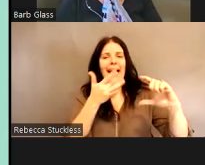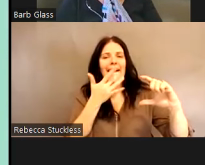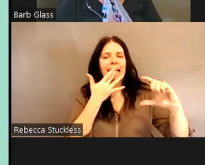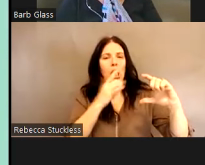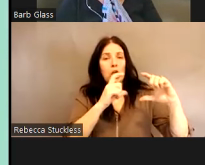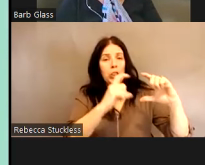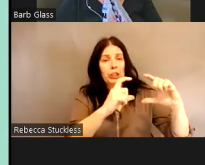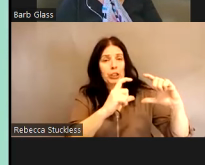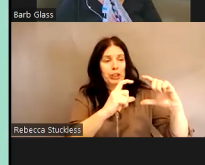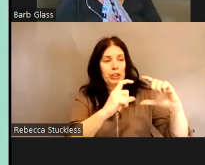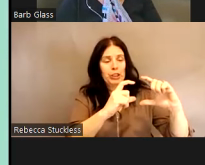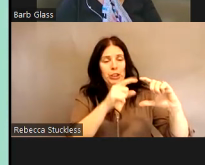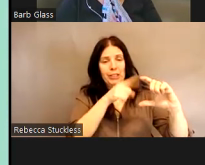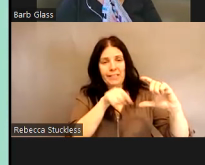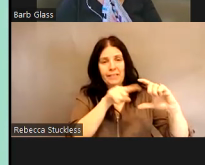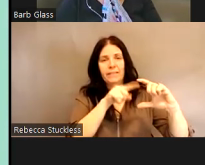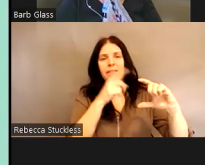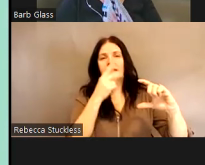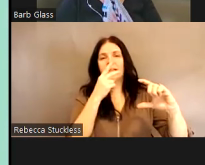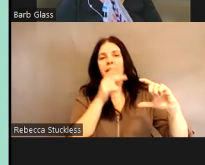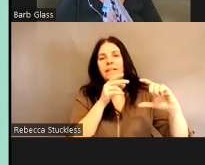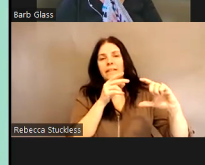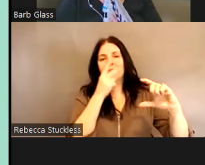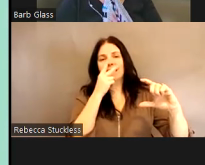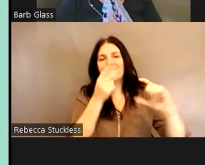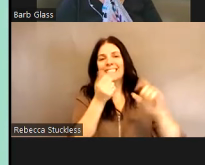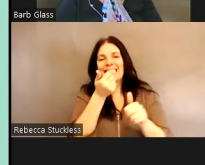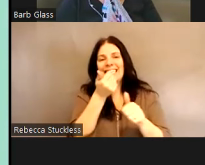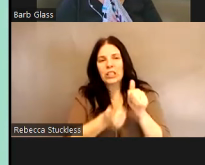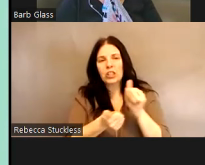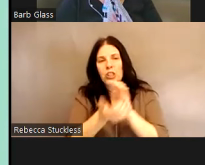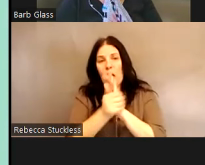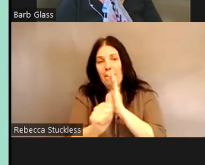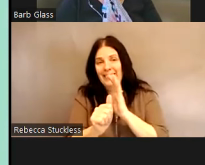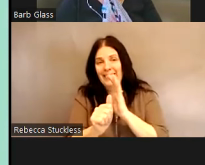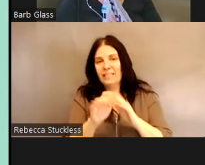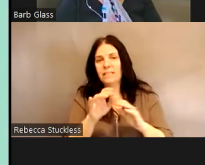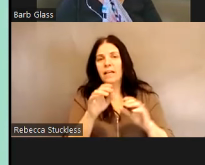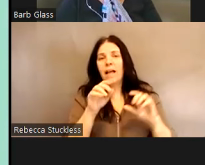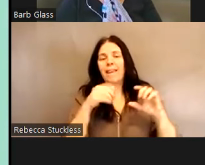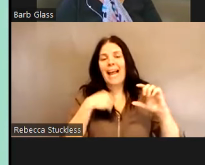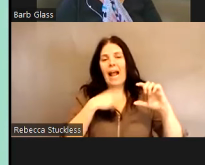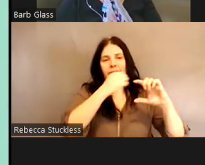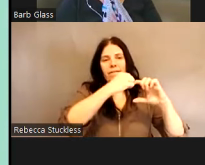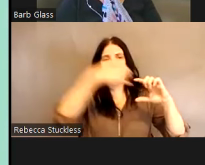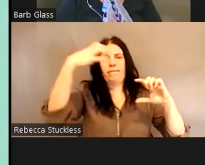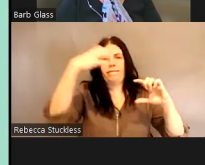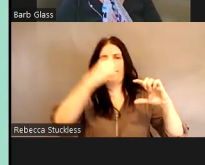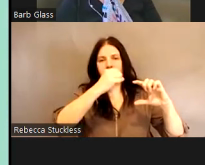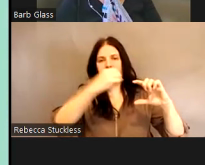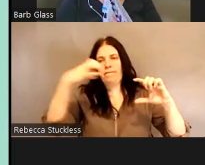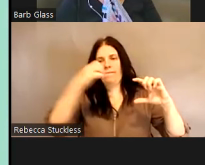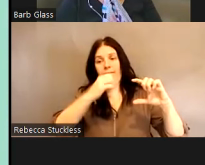see each of our OALCF competencies. And then I've just created a few balloons, and the balloons represent the